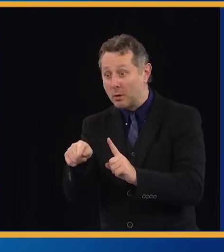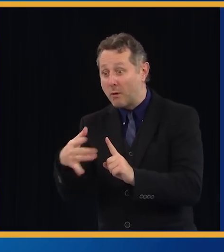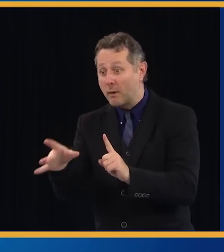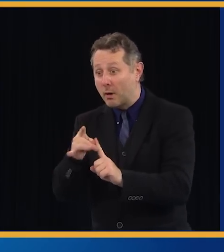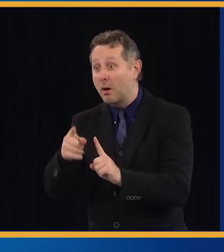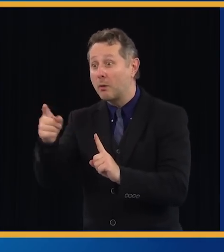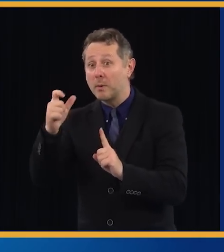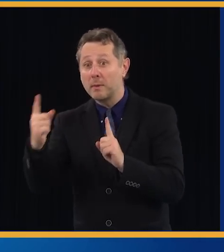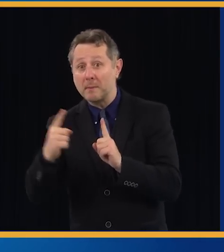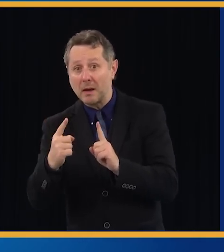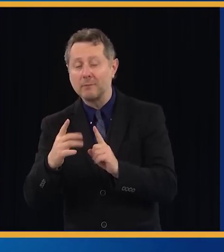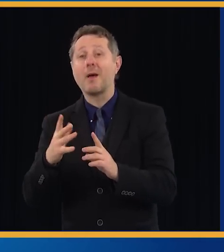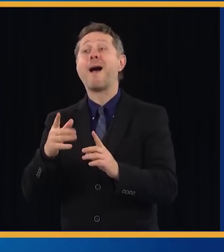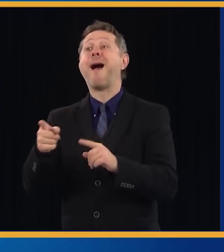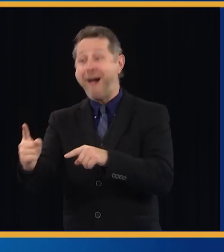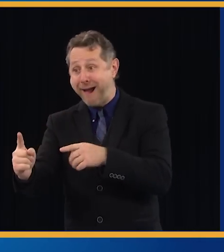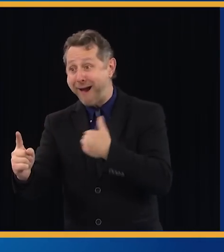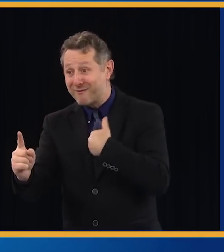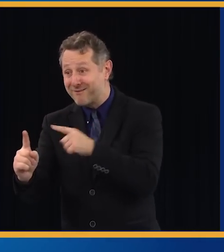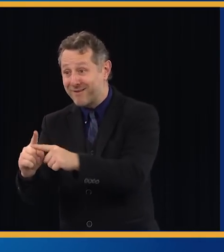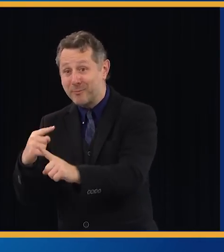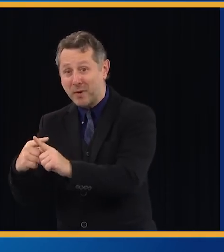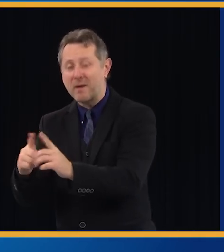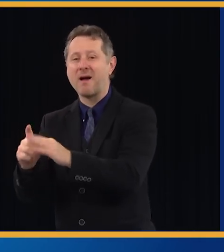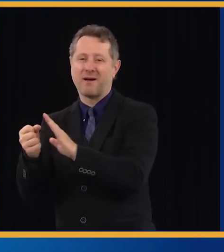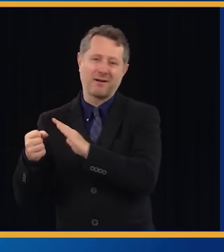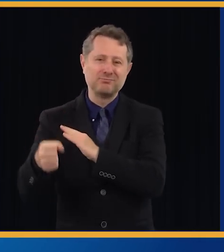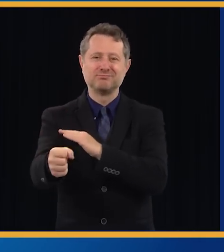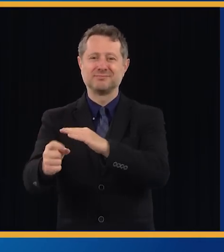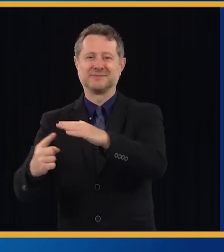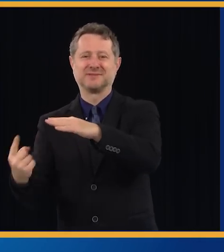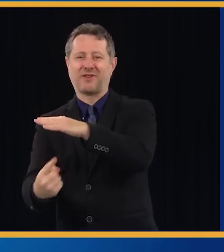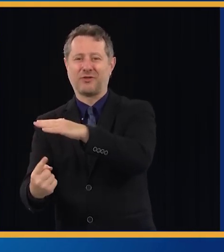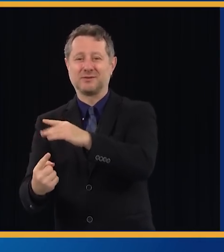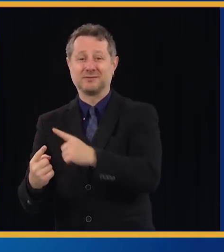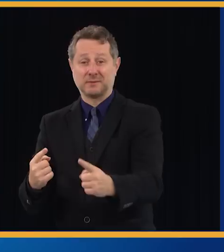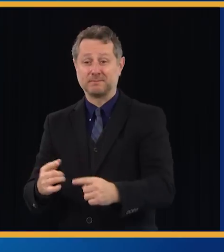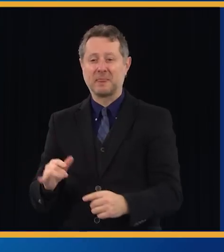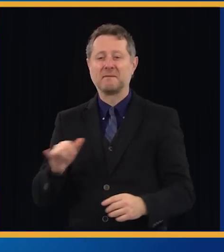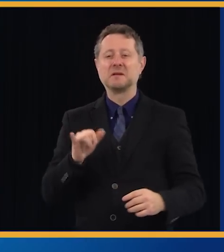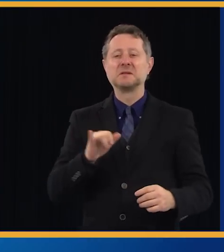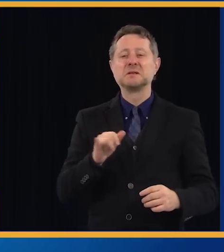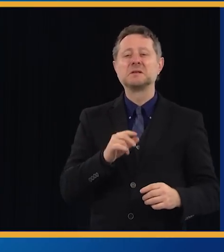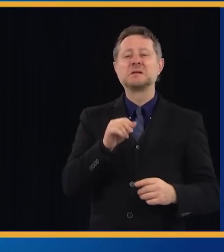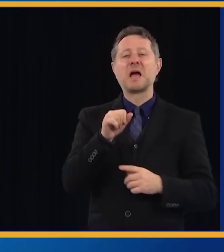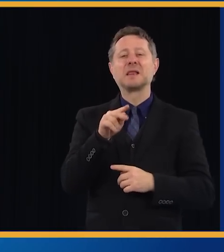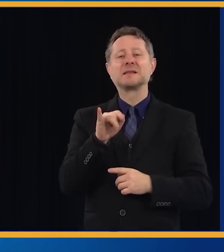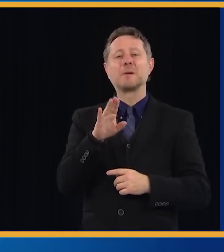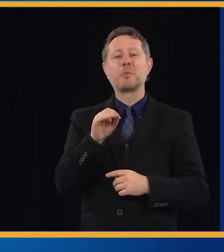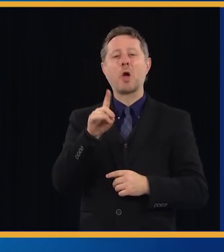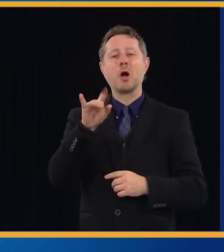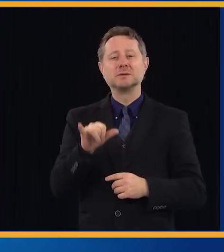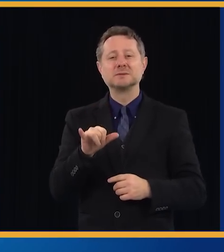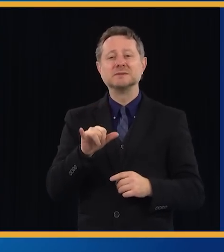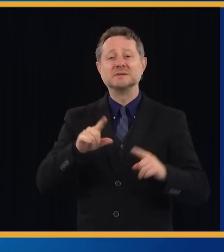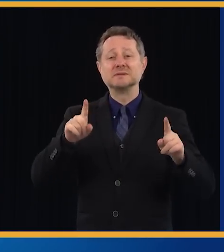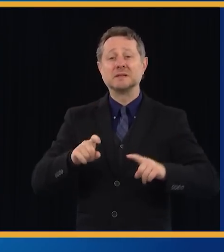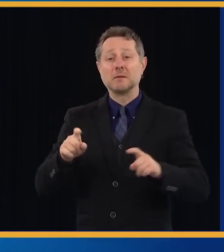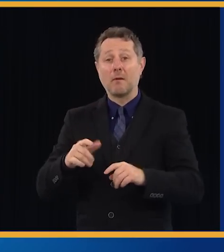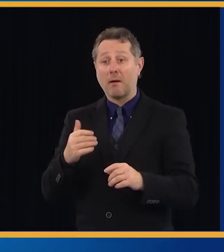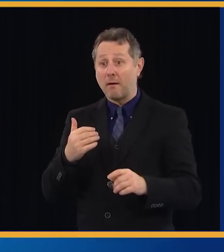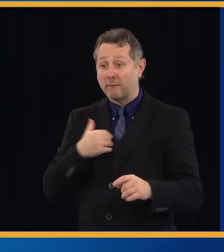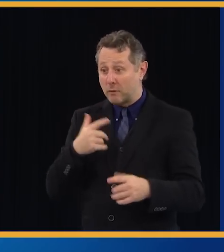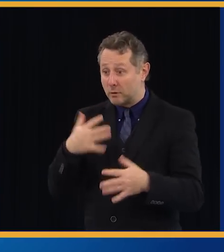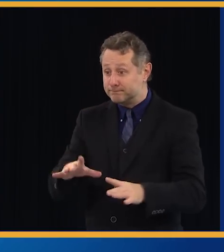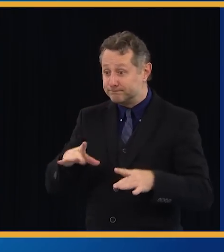Testing also, what they call antibody testing, you test people to find out if they have the antibodies. Why? Because if they